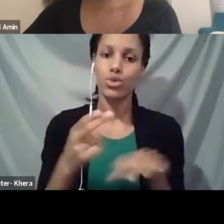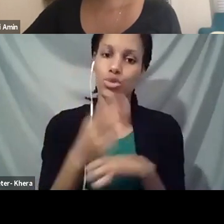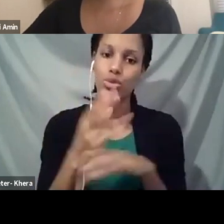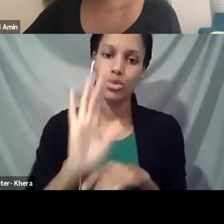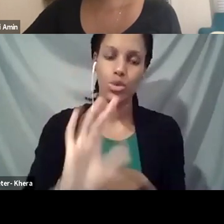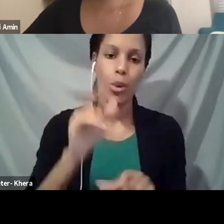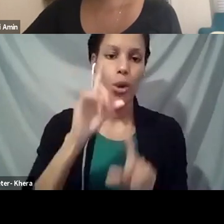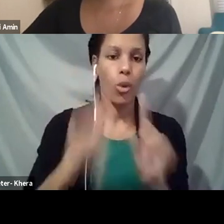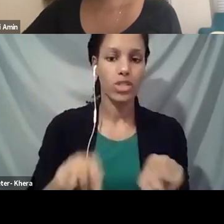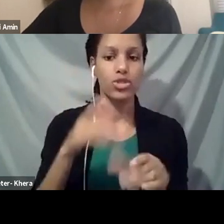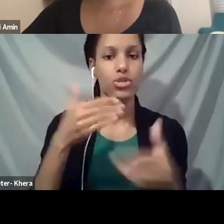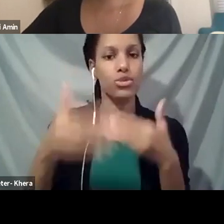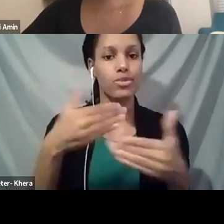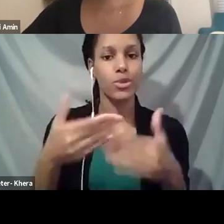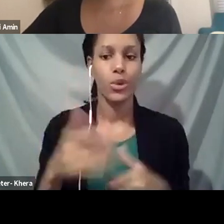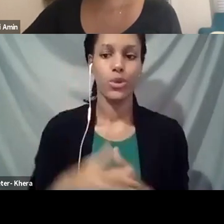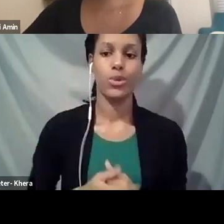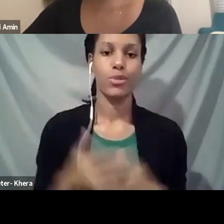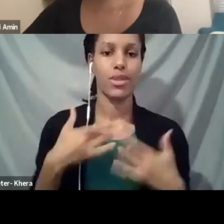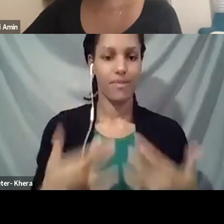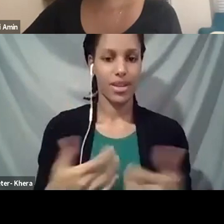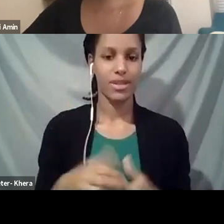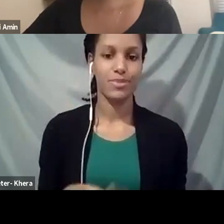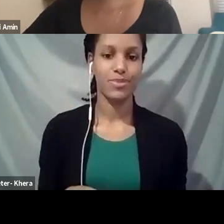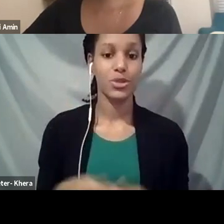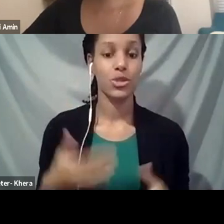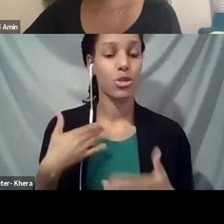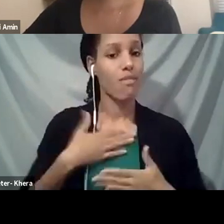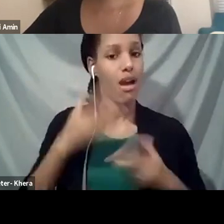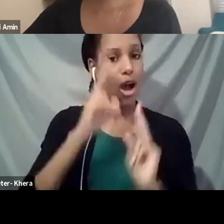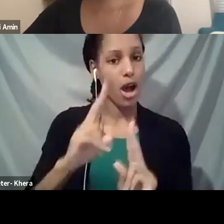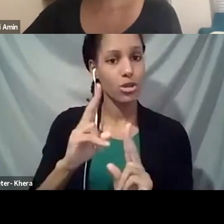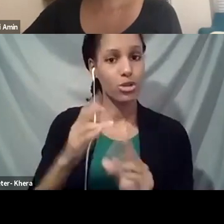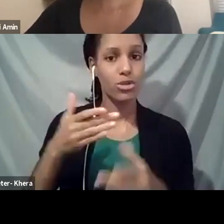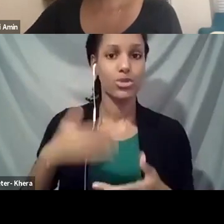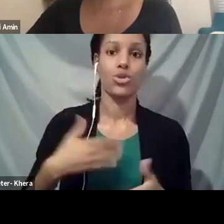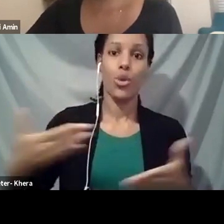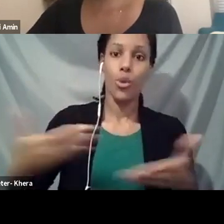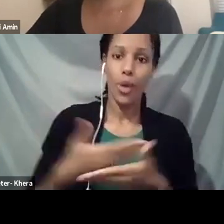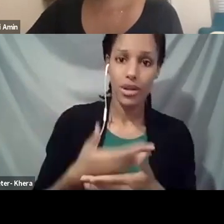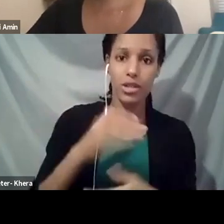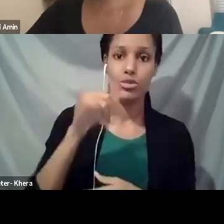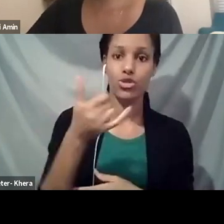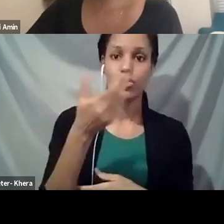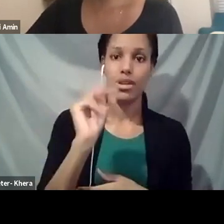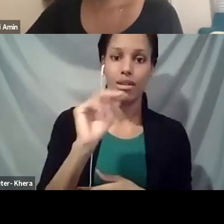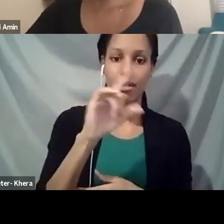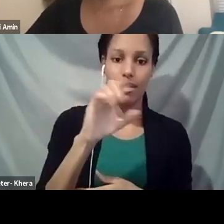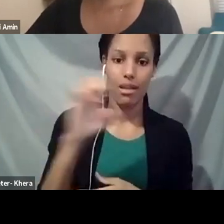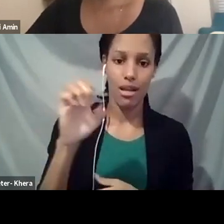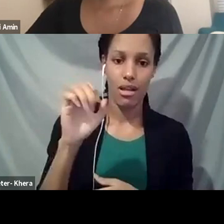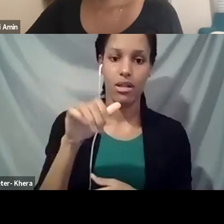introduce today's distinguished panel moderator, Professor Daniel Martinez HoSang, tenured professor